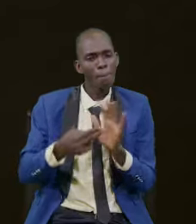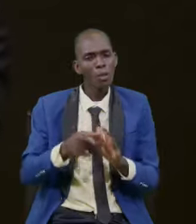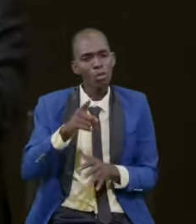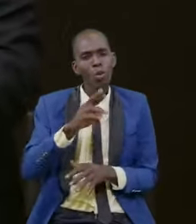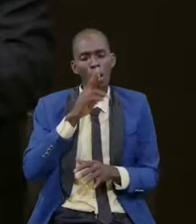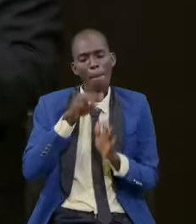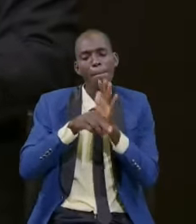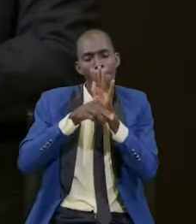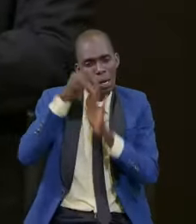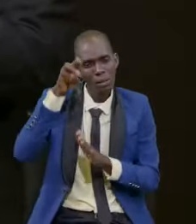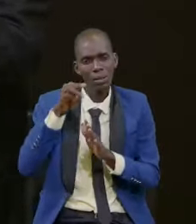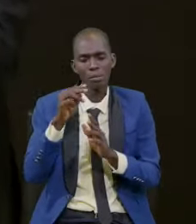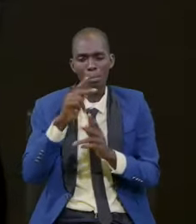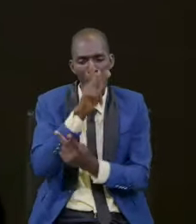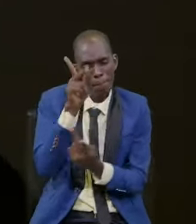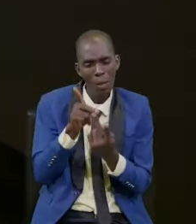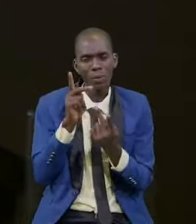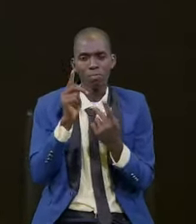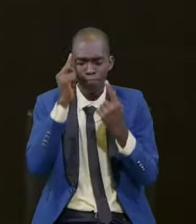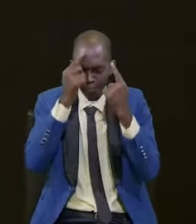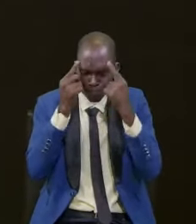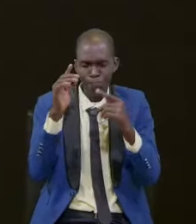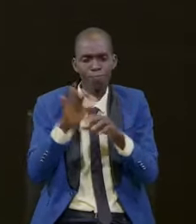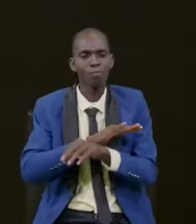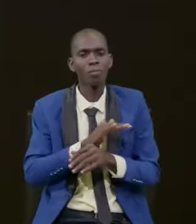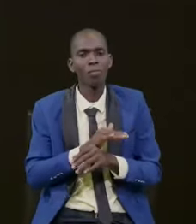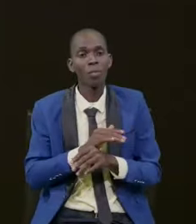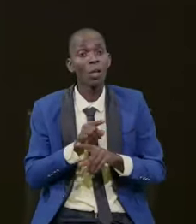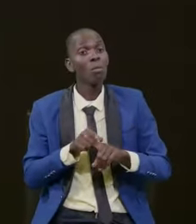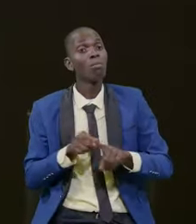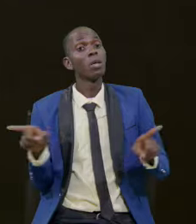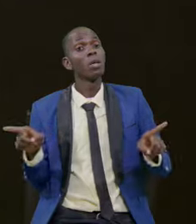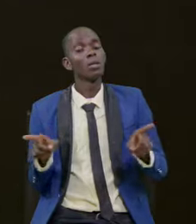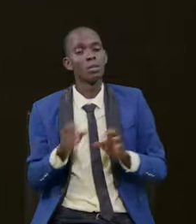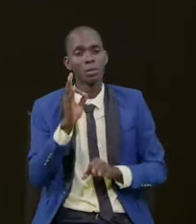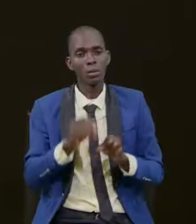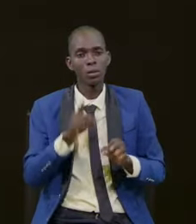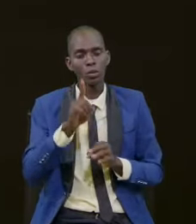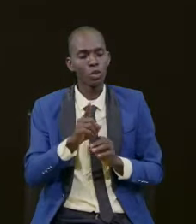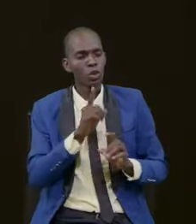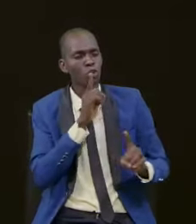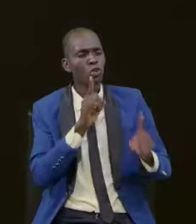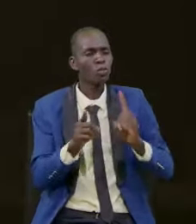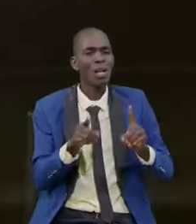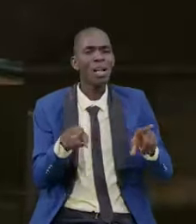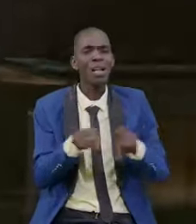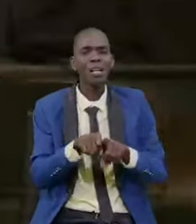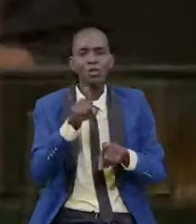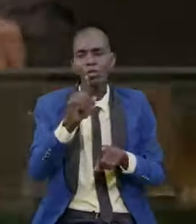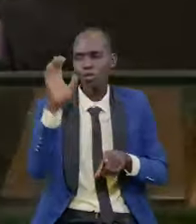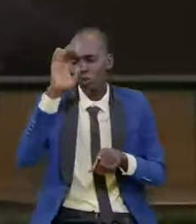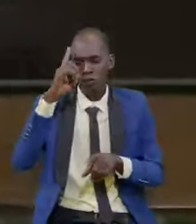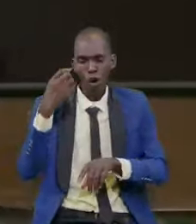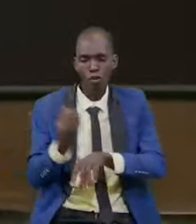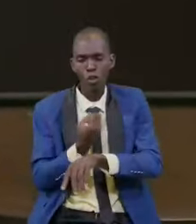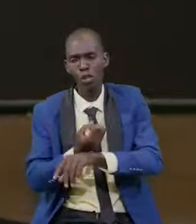matured. But when we speak, as we throw words, as we throw stones at